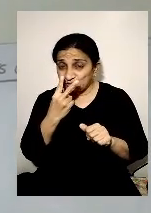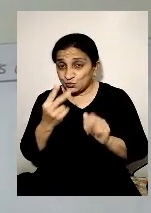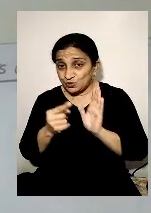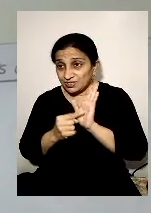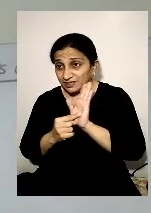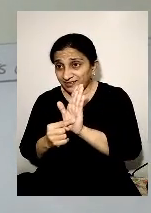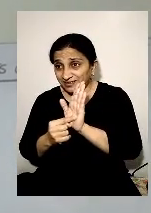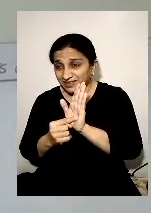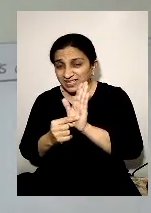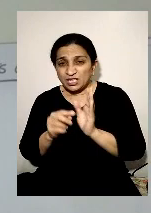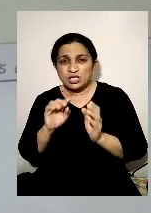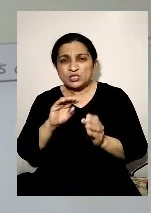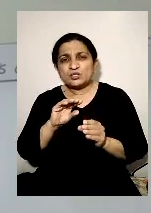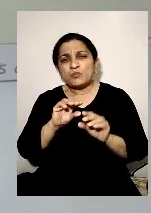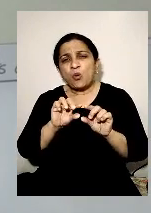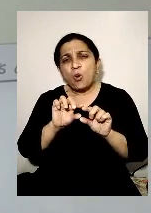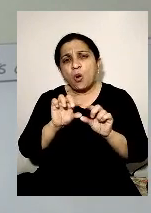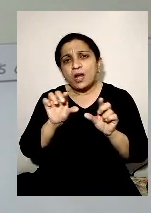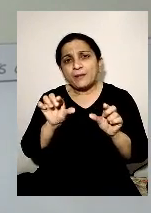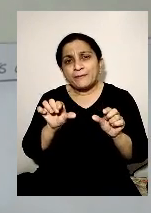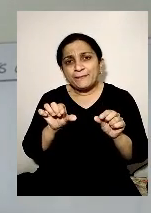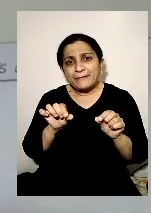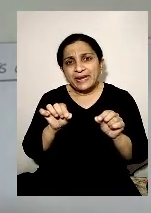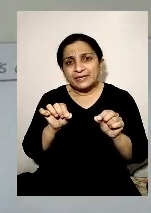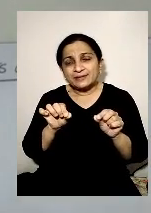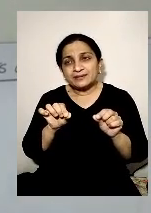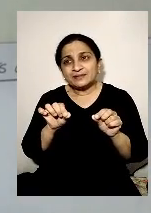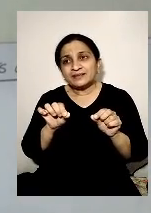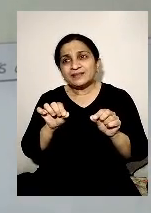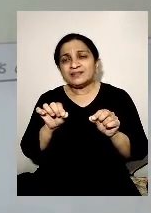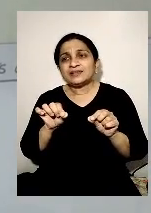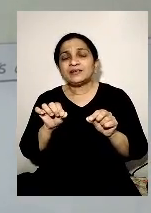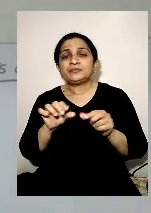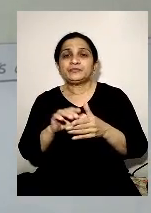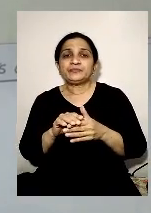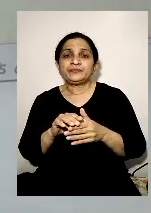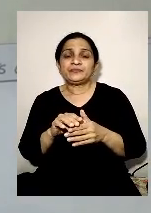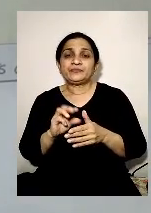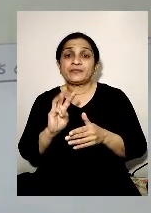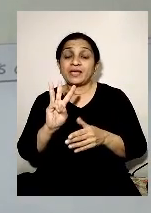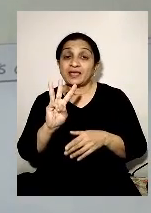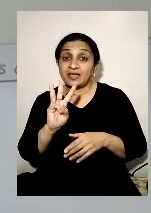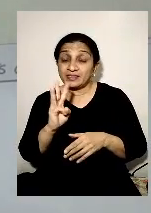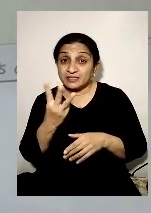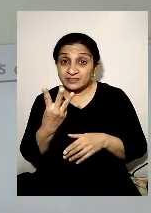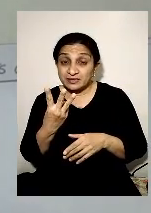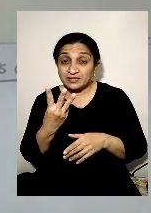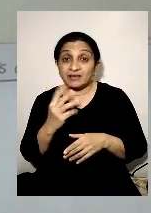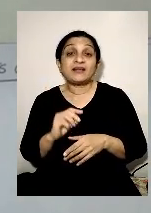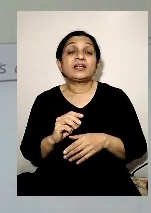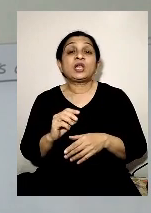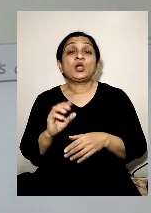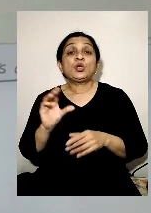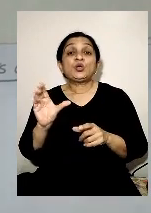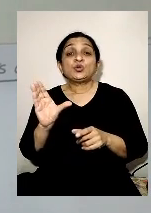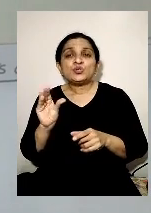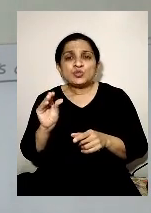and the third small bone is